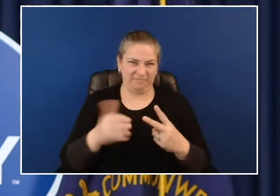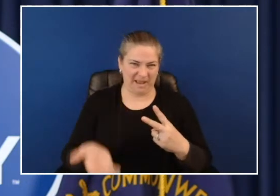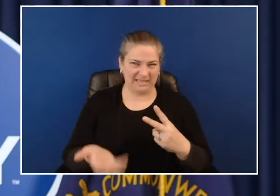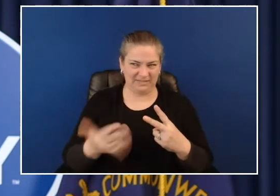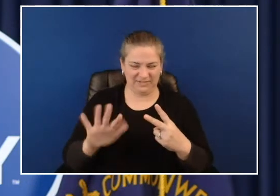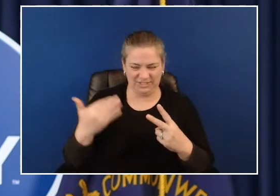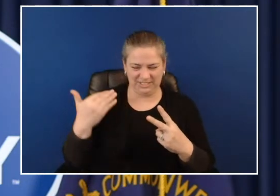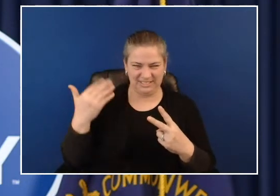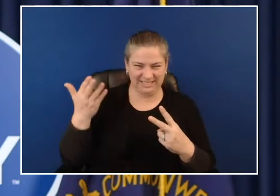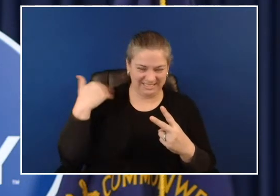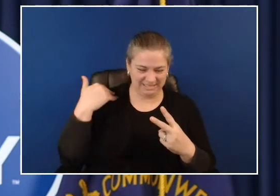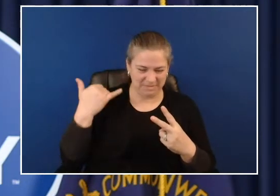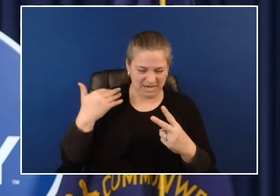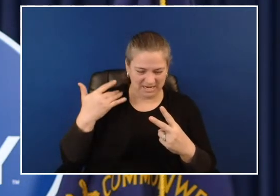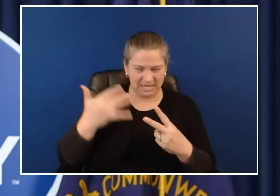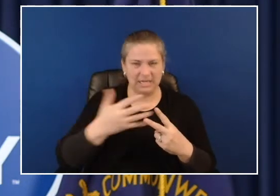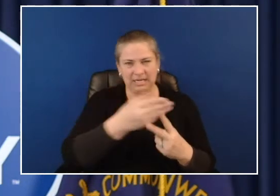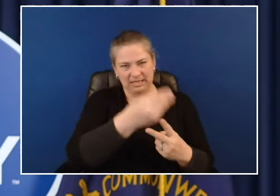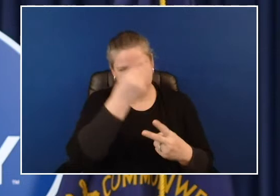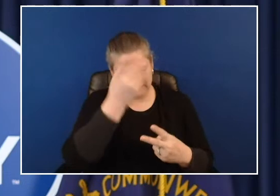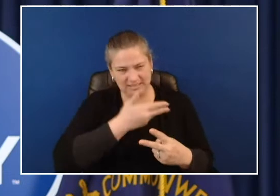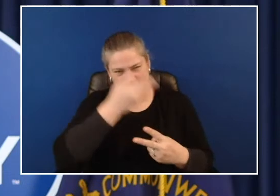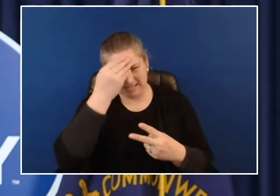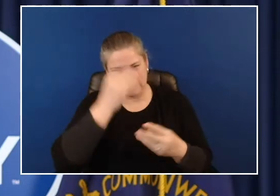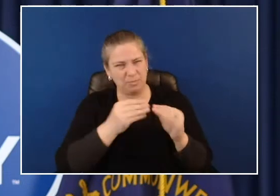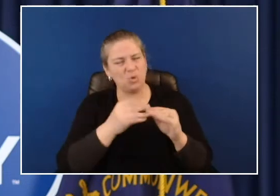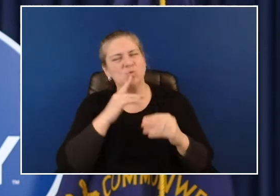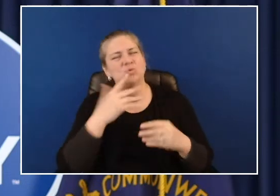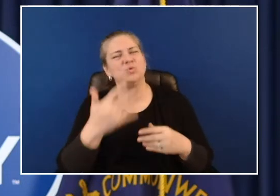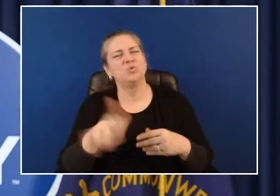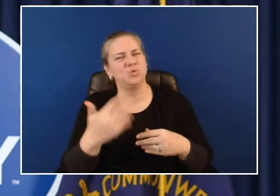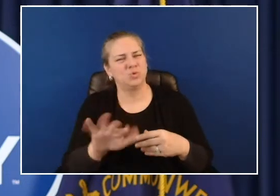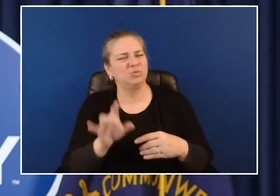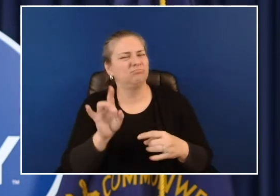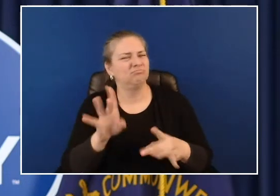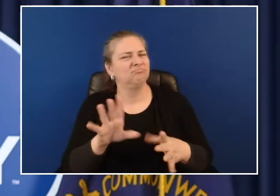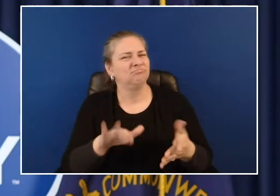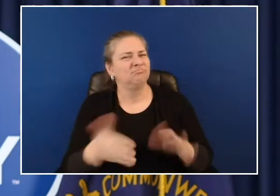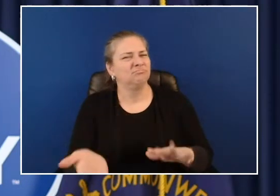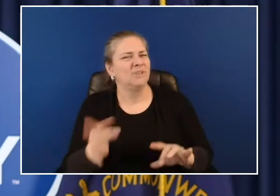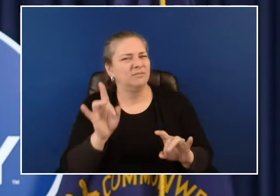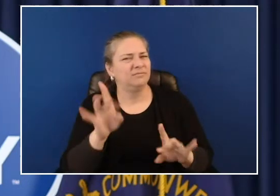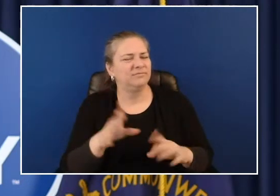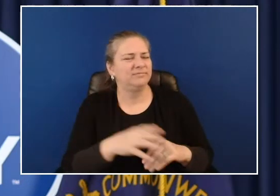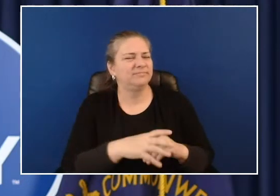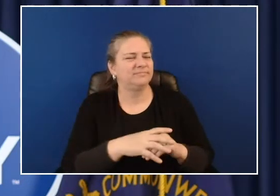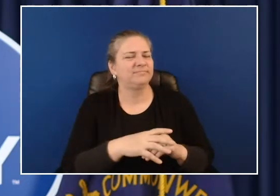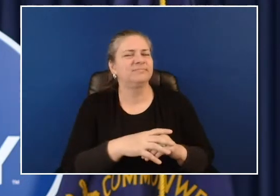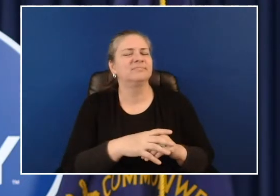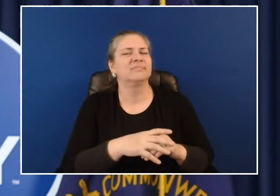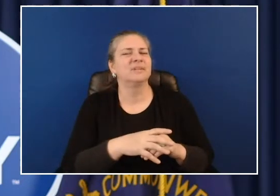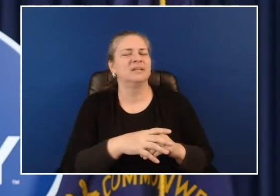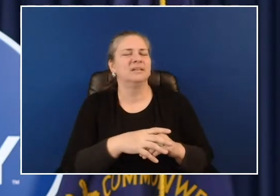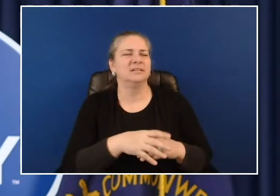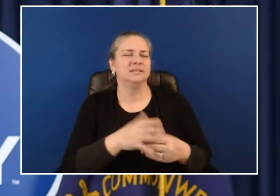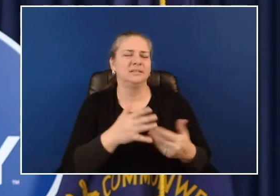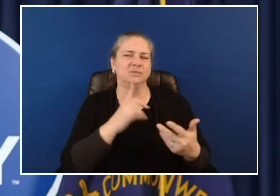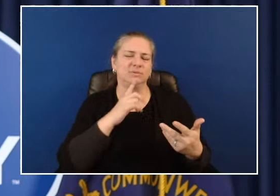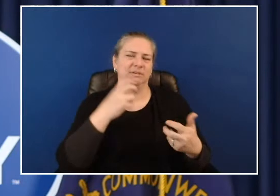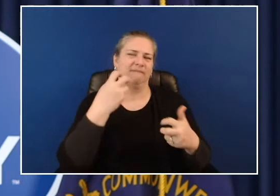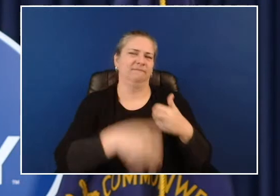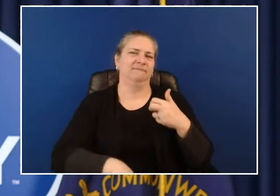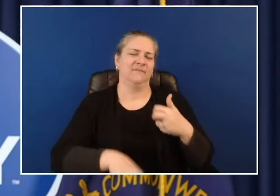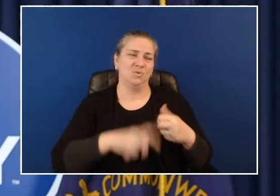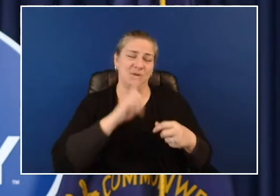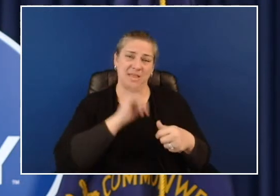those numbers. Really hard loss. Yet another tough toll from the most devastating